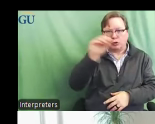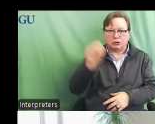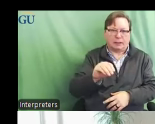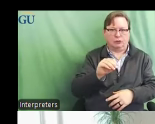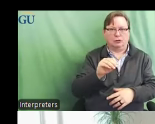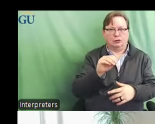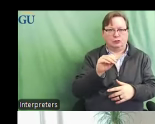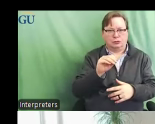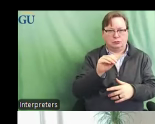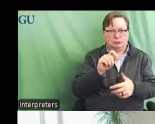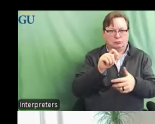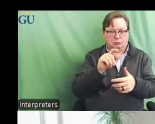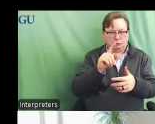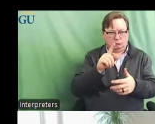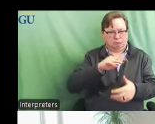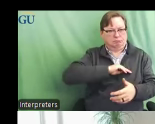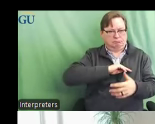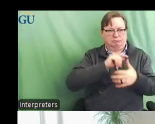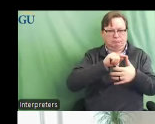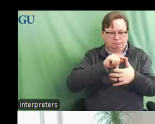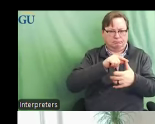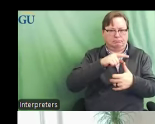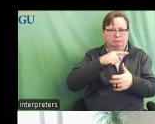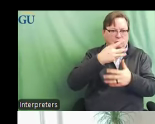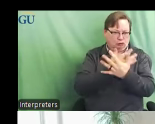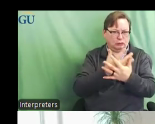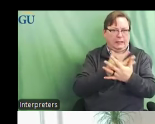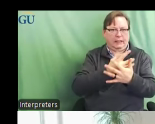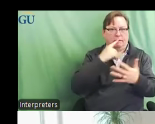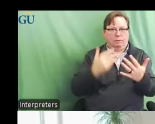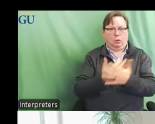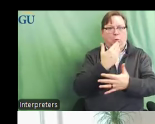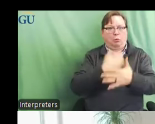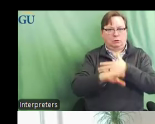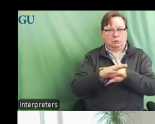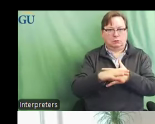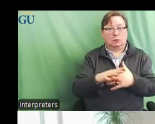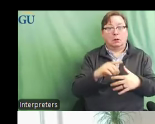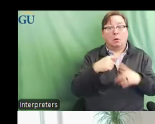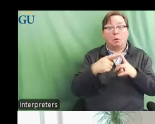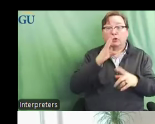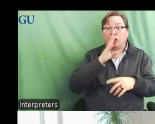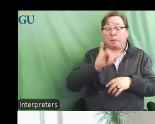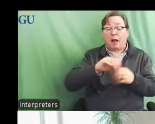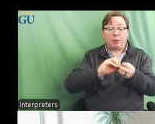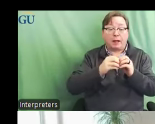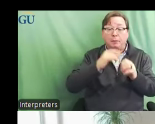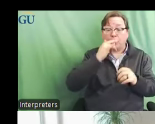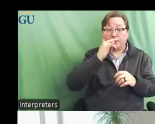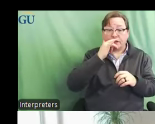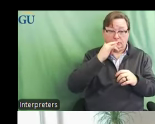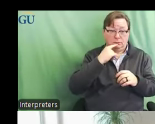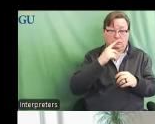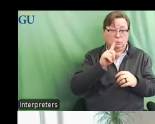of newborns are screened. Now, when we're talking about that number of kids, even 1 or 2% is